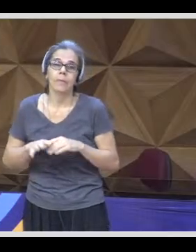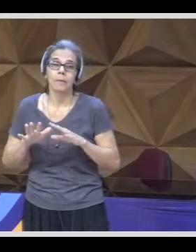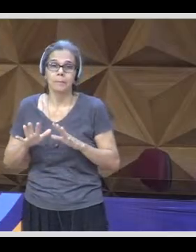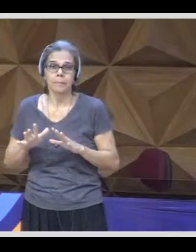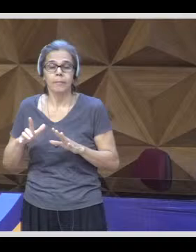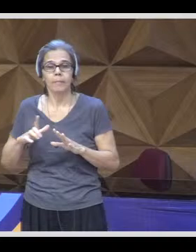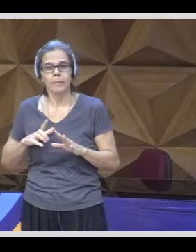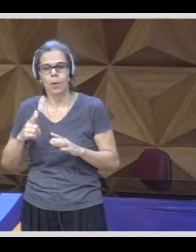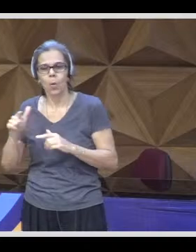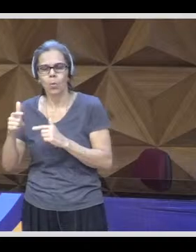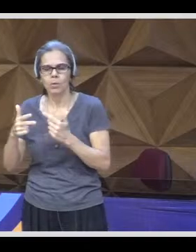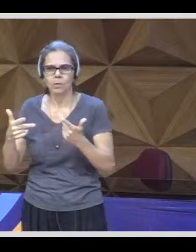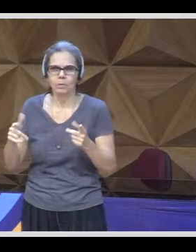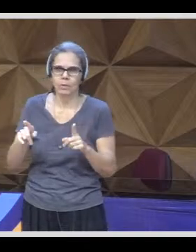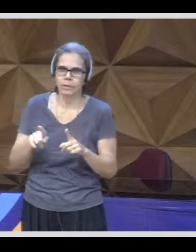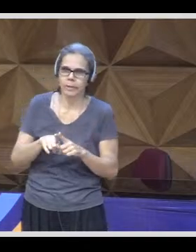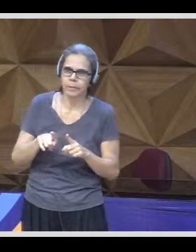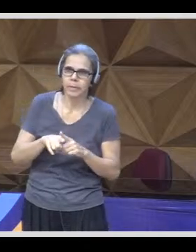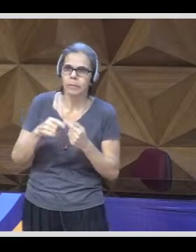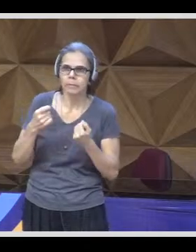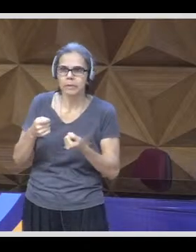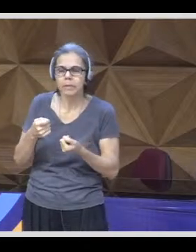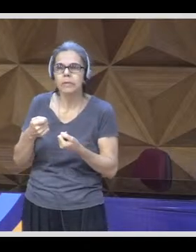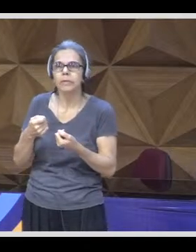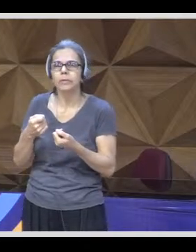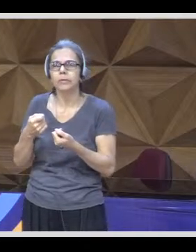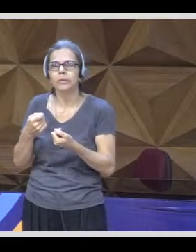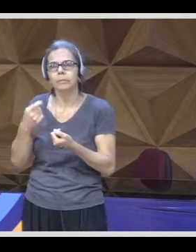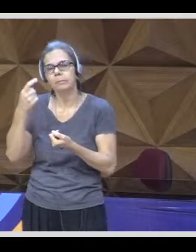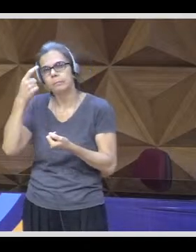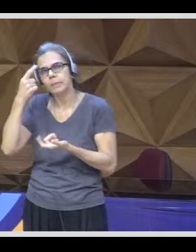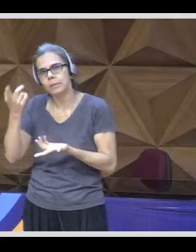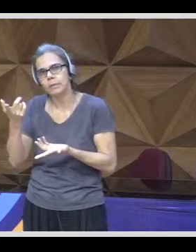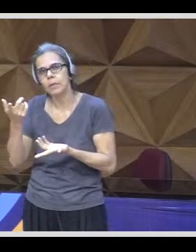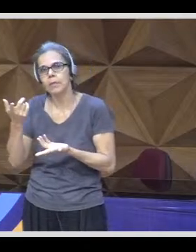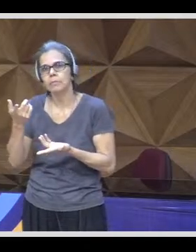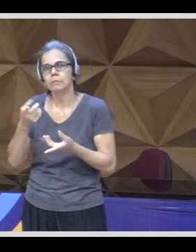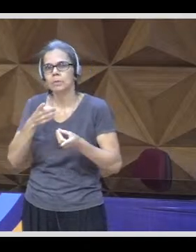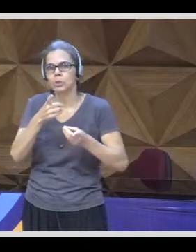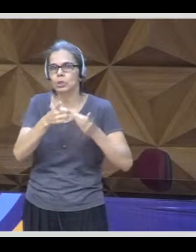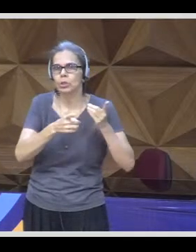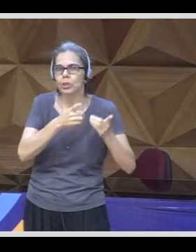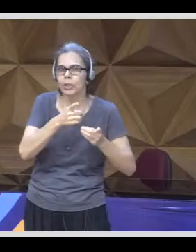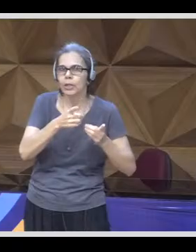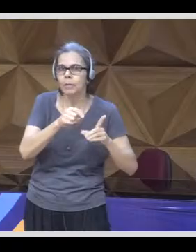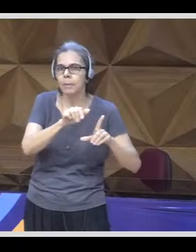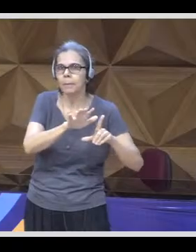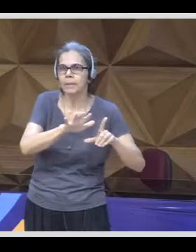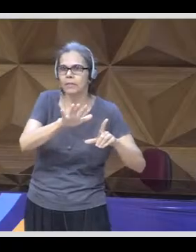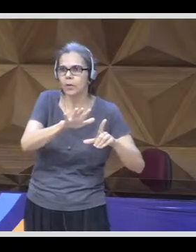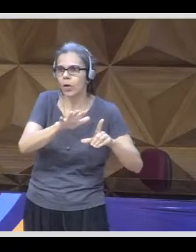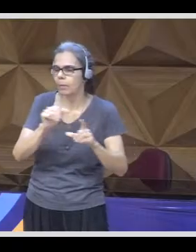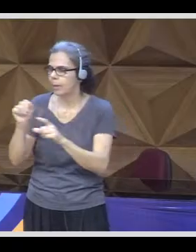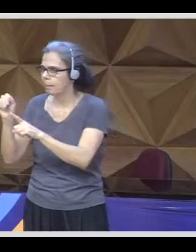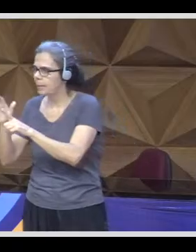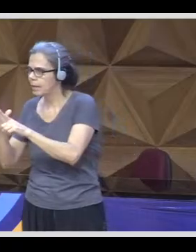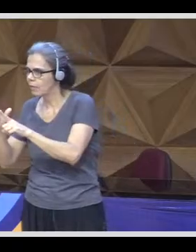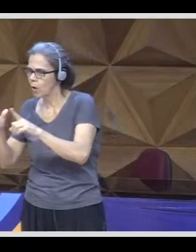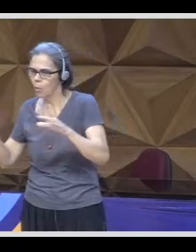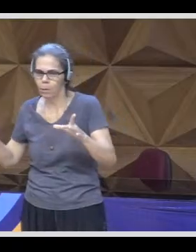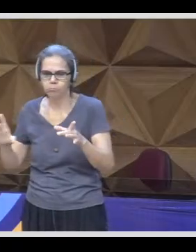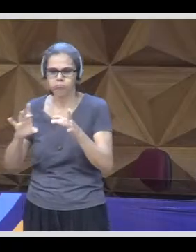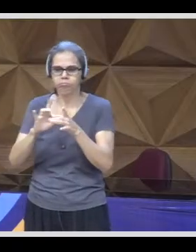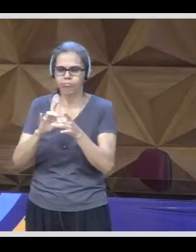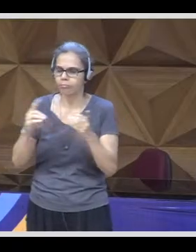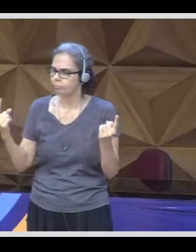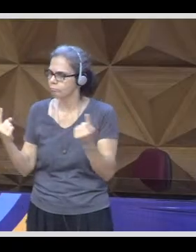dynamics, cross-platform, and especially dangers beyond the political sphere, because in the political sphere, we already have lots of